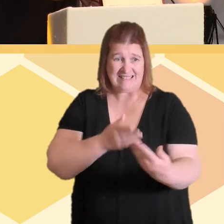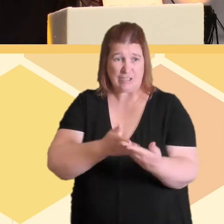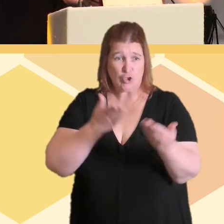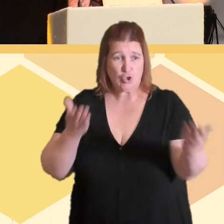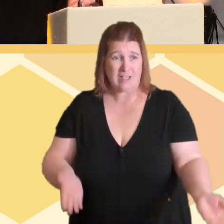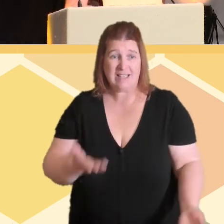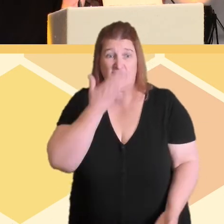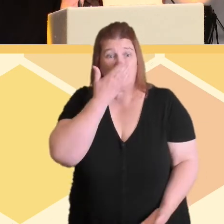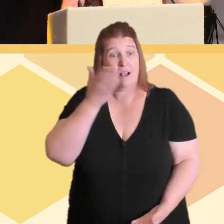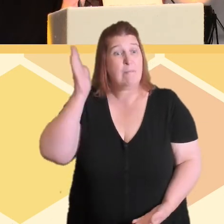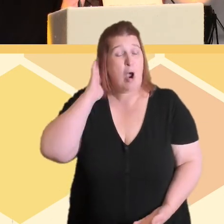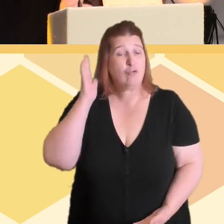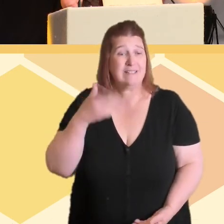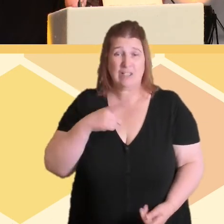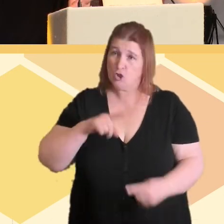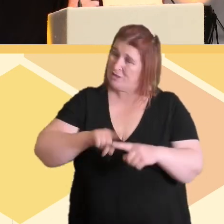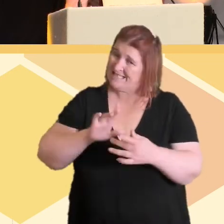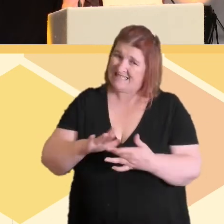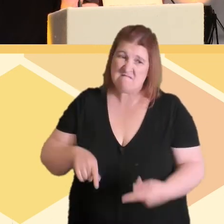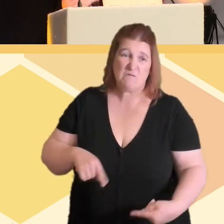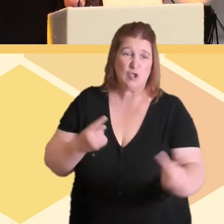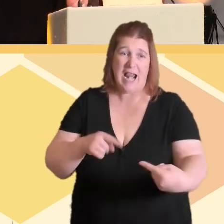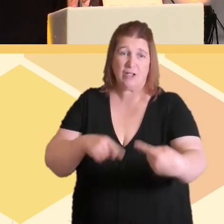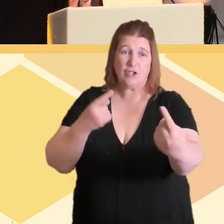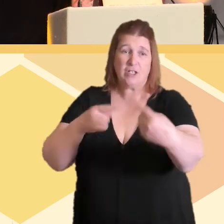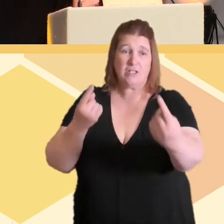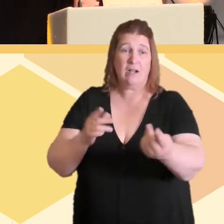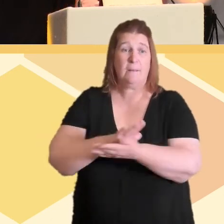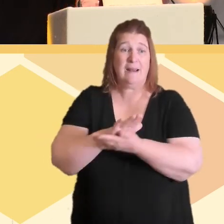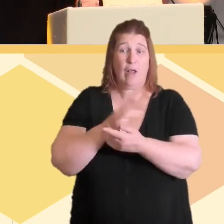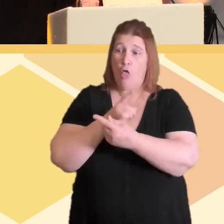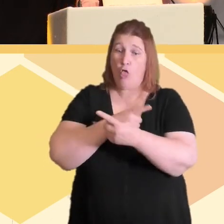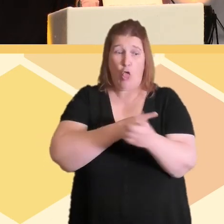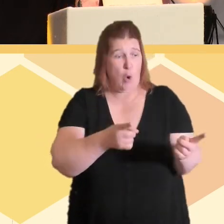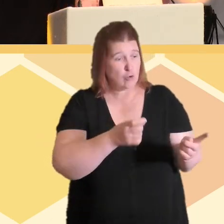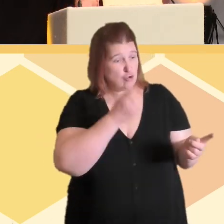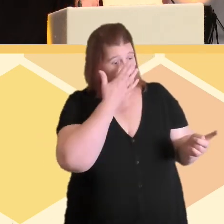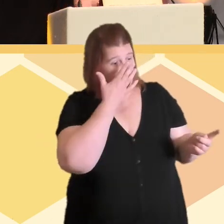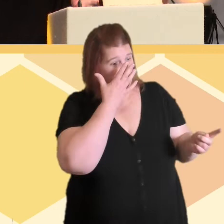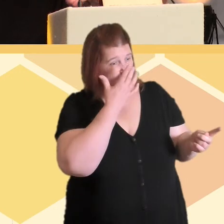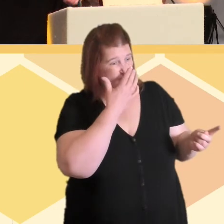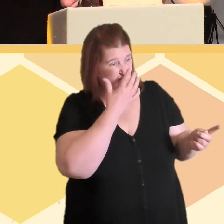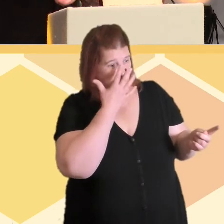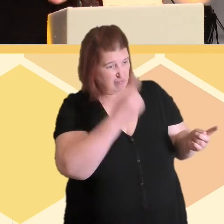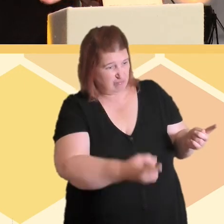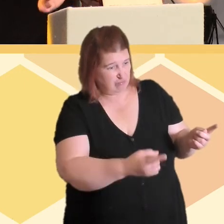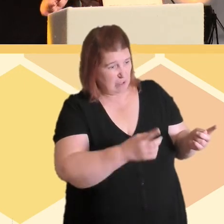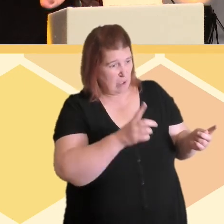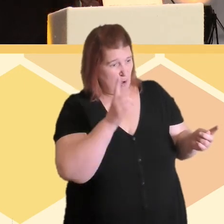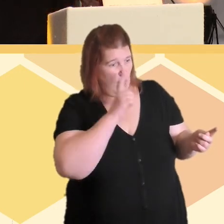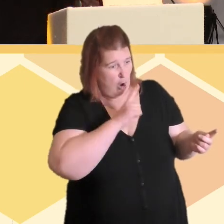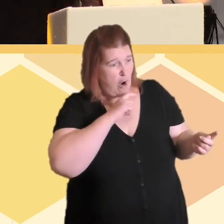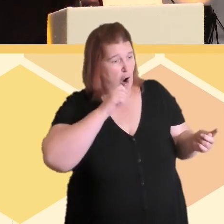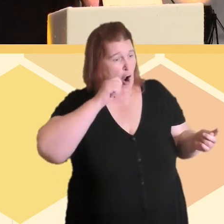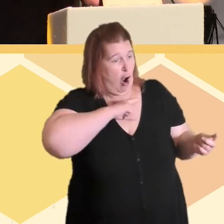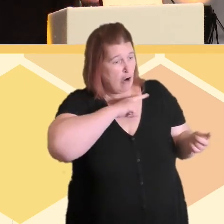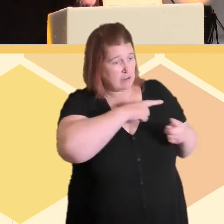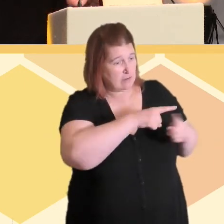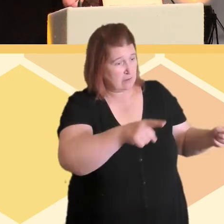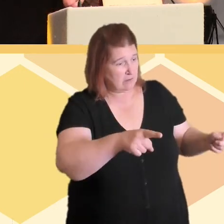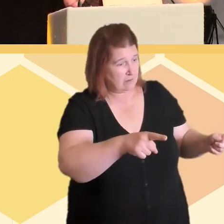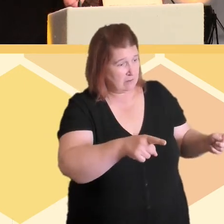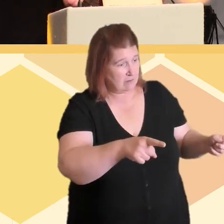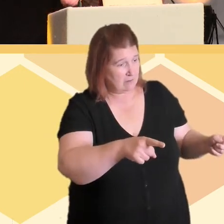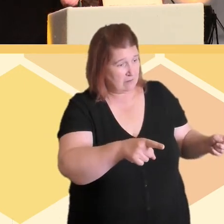hypocrisy, honouring those who were different, marginalised and strange. In our age, Jesus' behaviour might